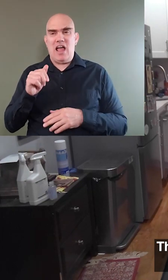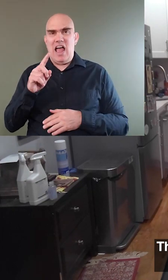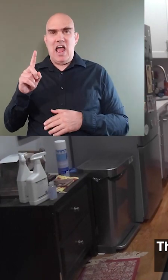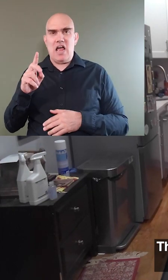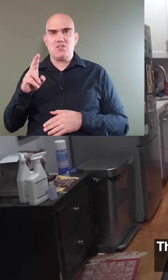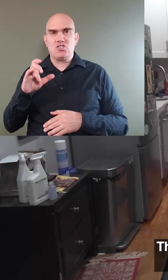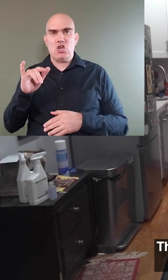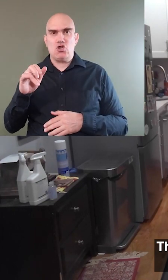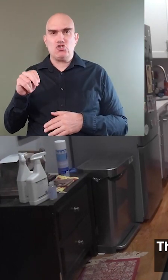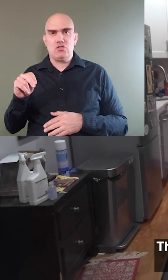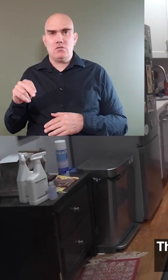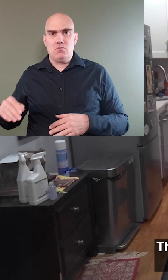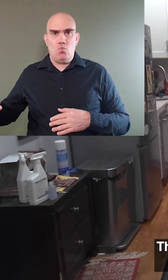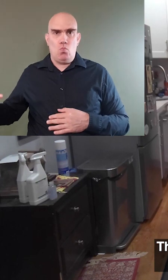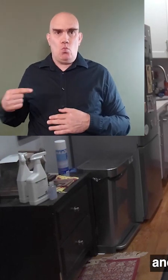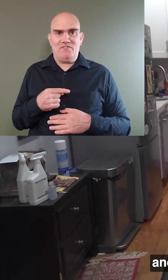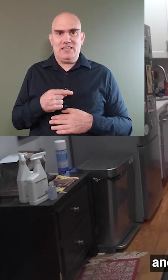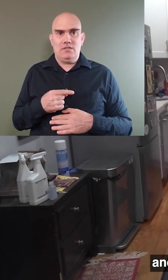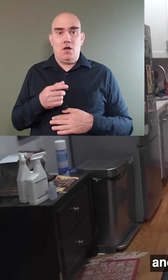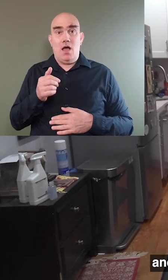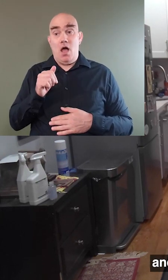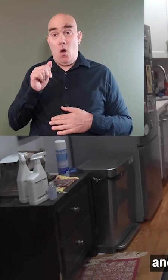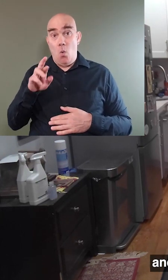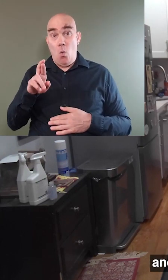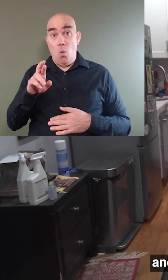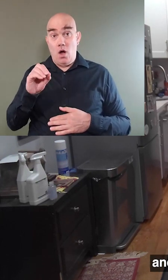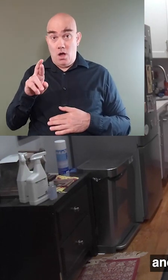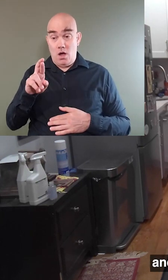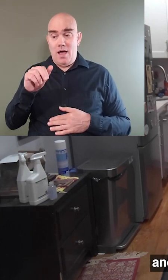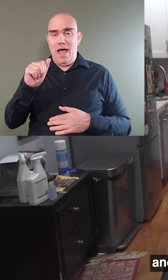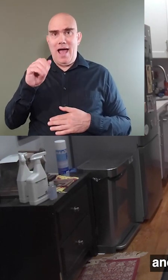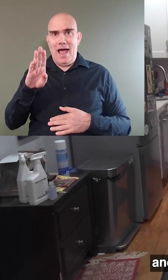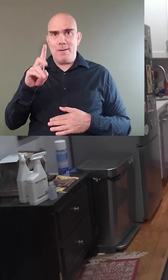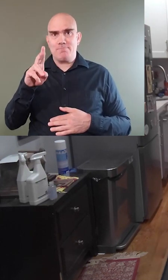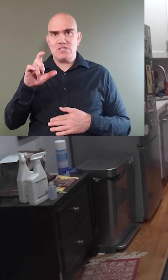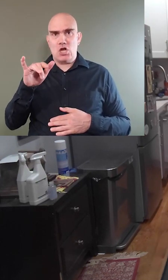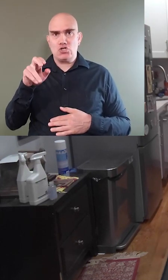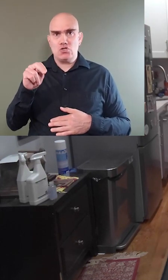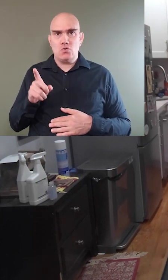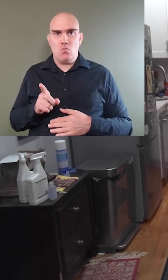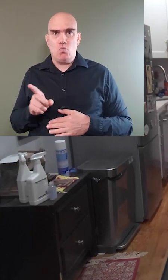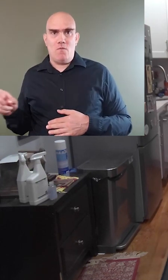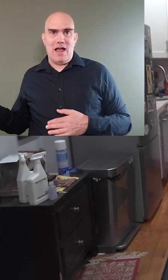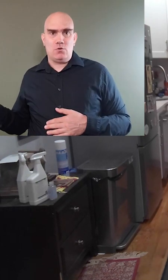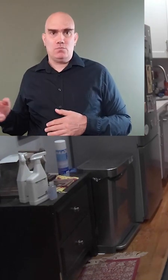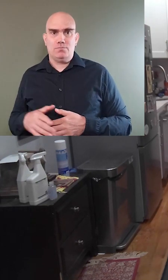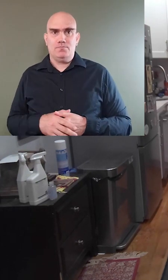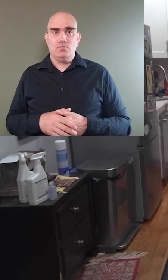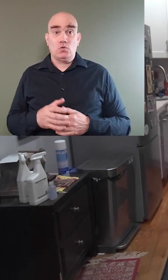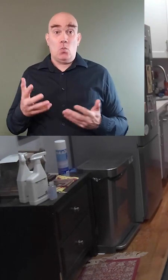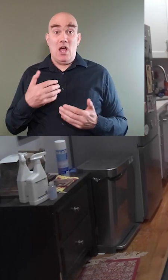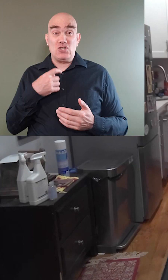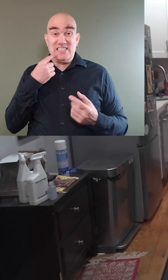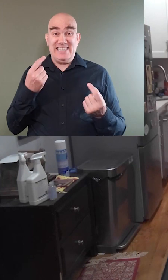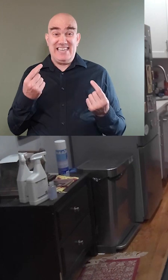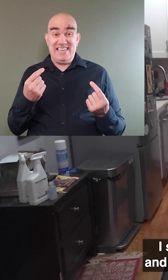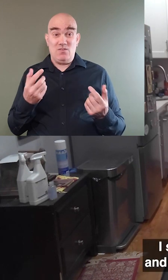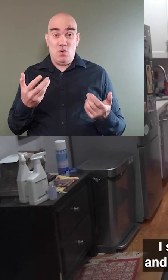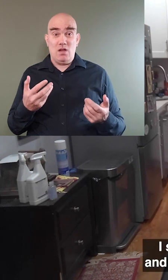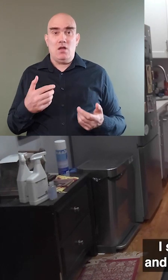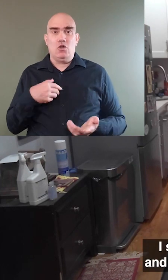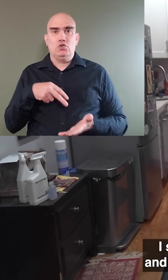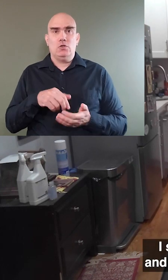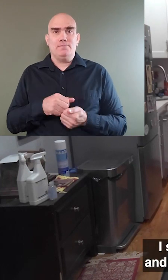adduction, moving in towards, and abduction, moving away. So what I just did is